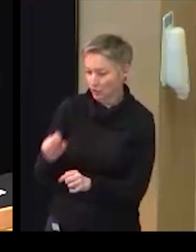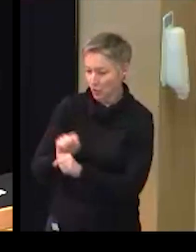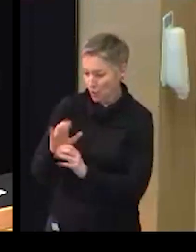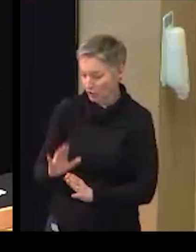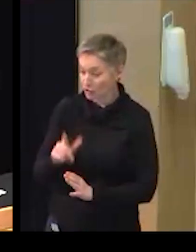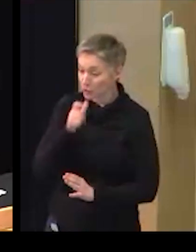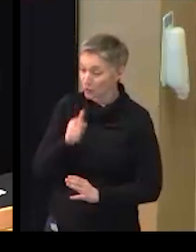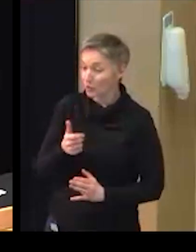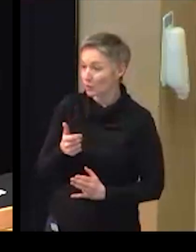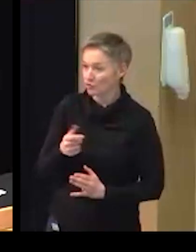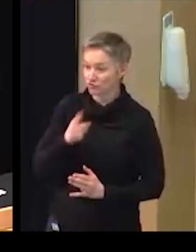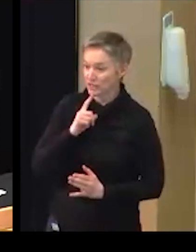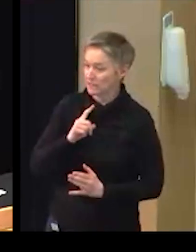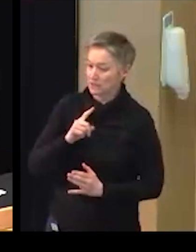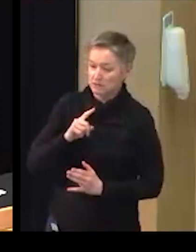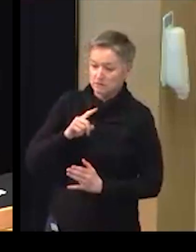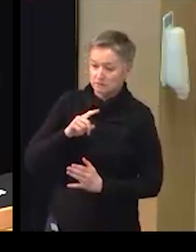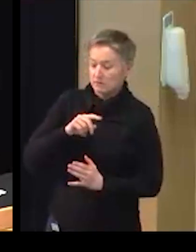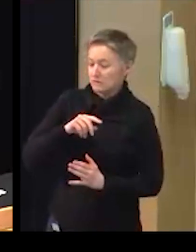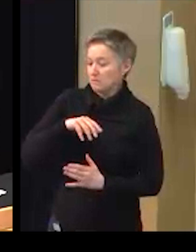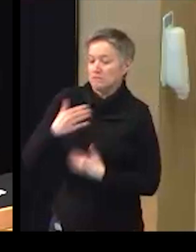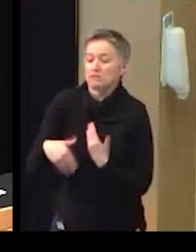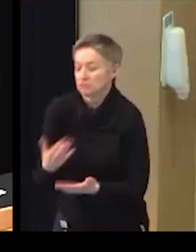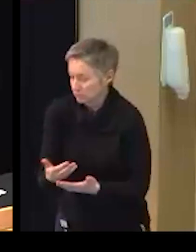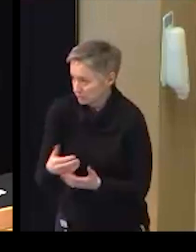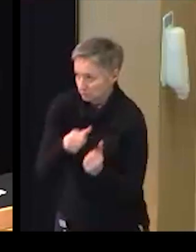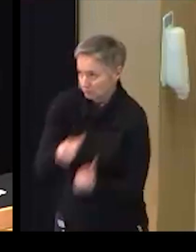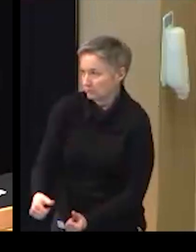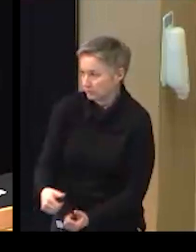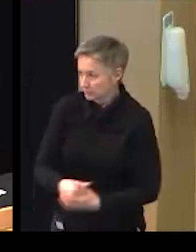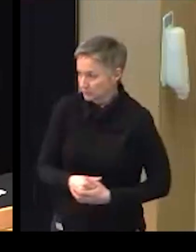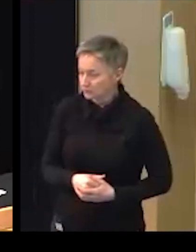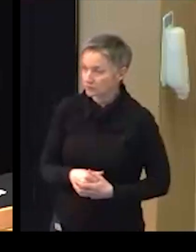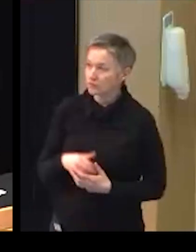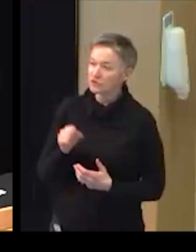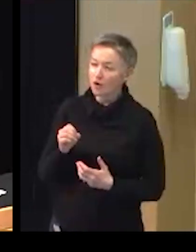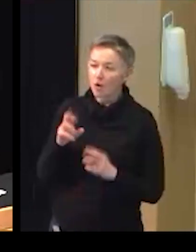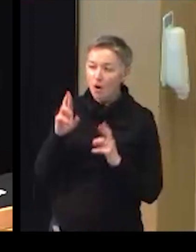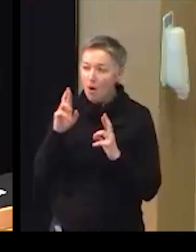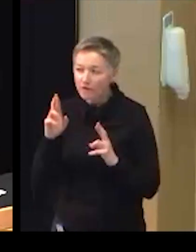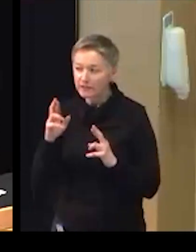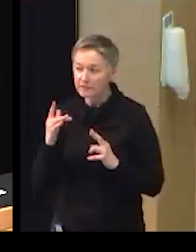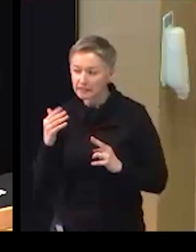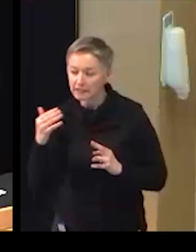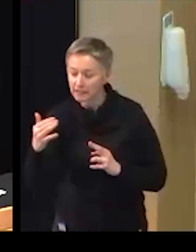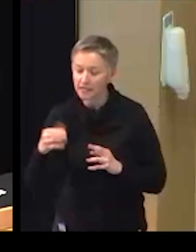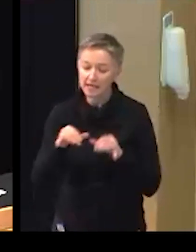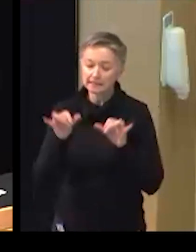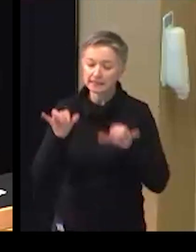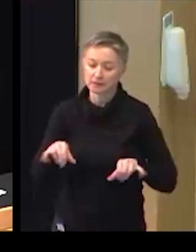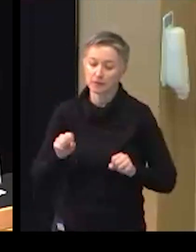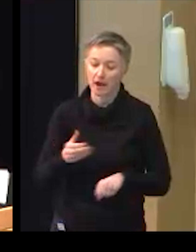go over the edge, so to speak, as a result of these insults. Let's hope that we can evolve a